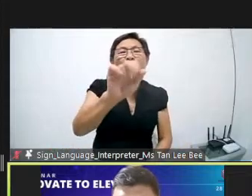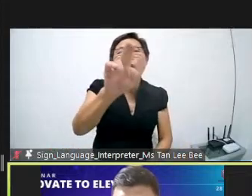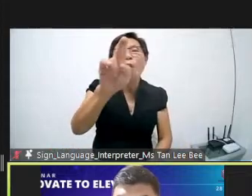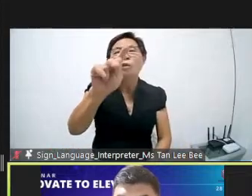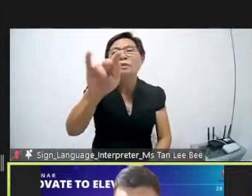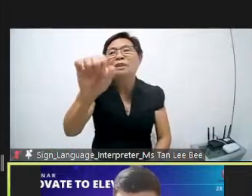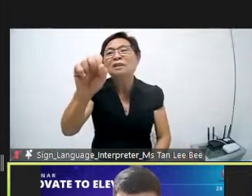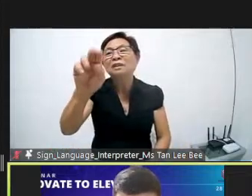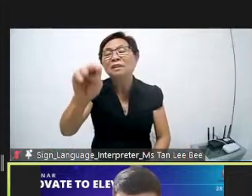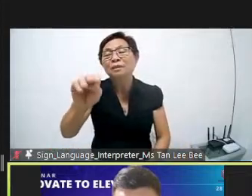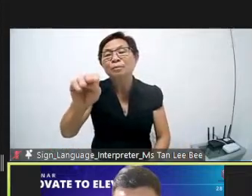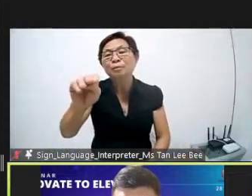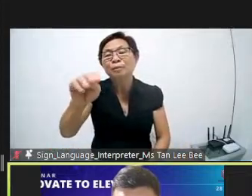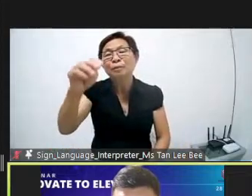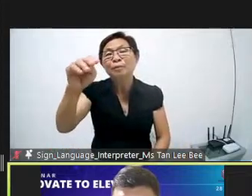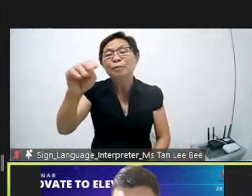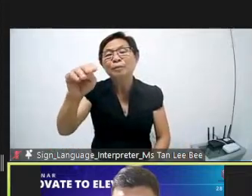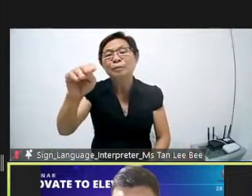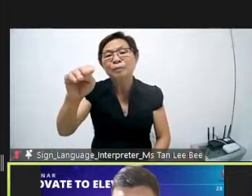Next slide.